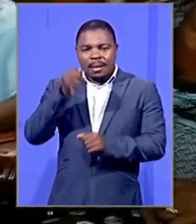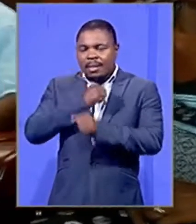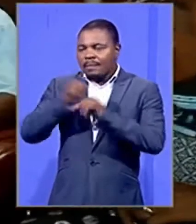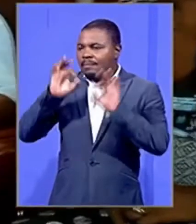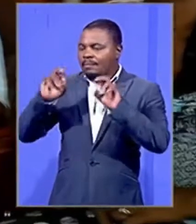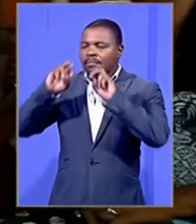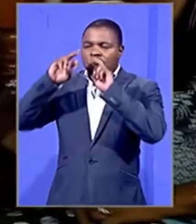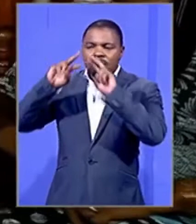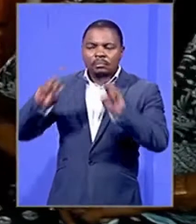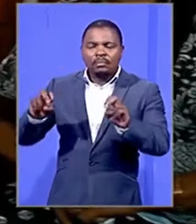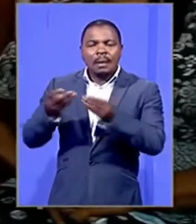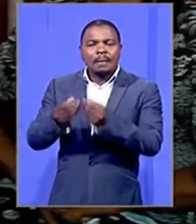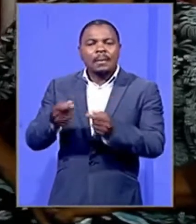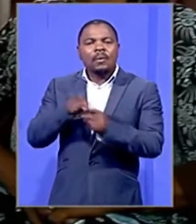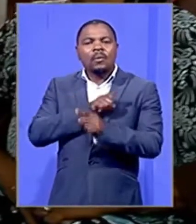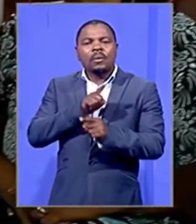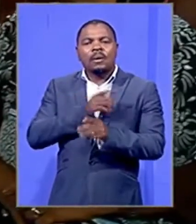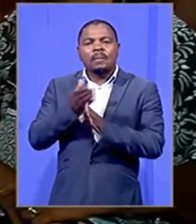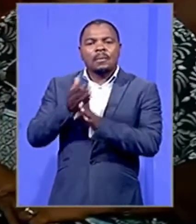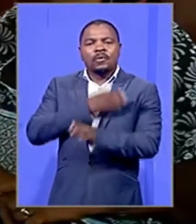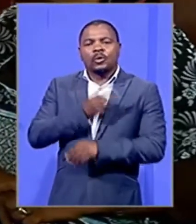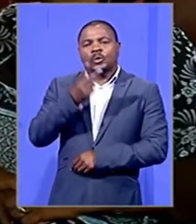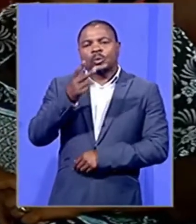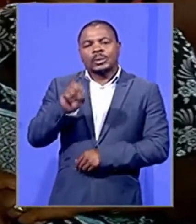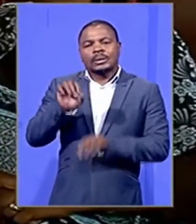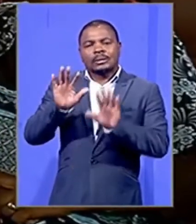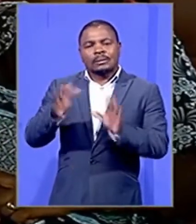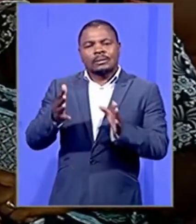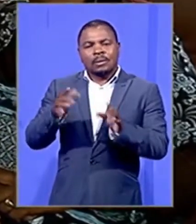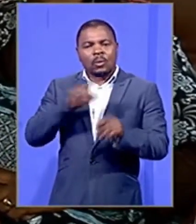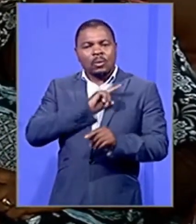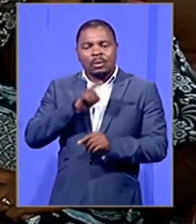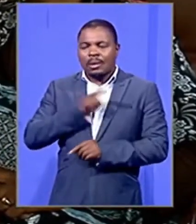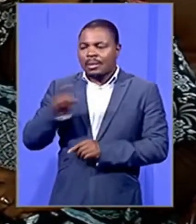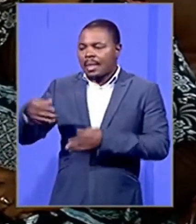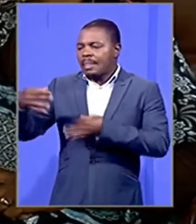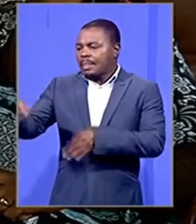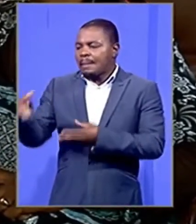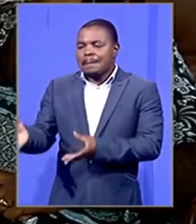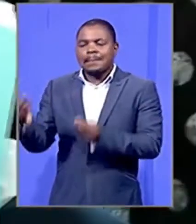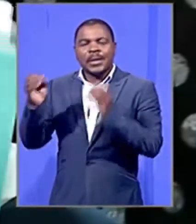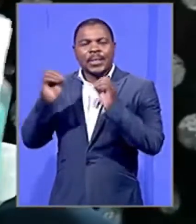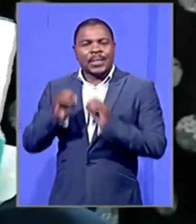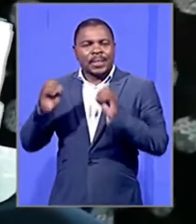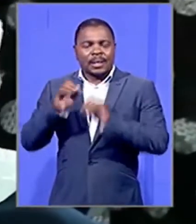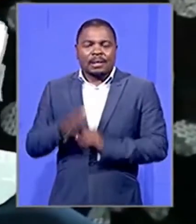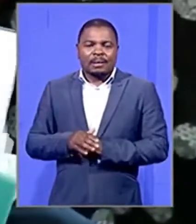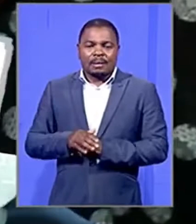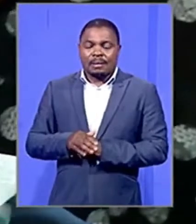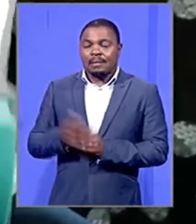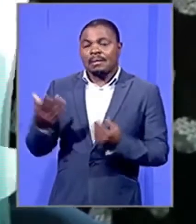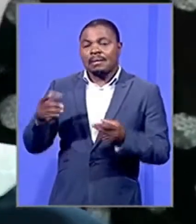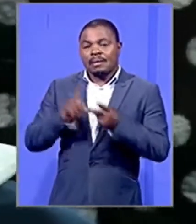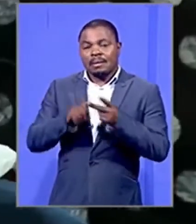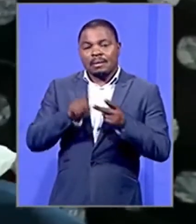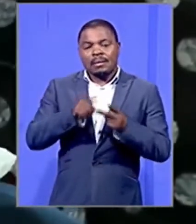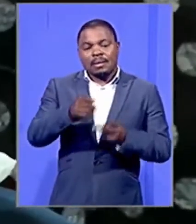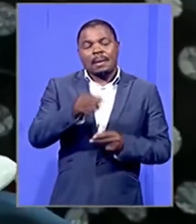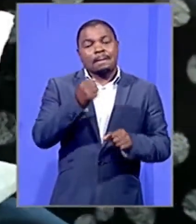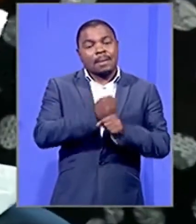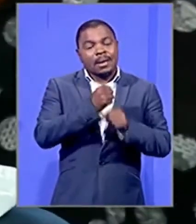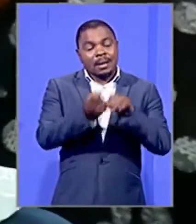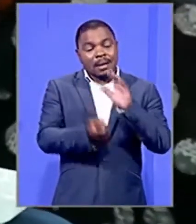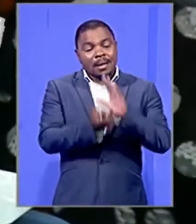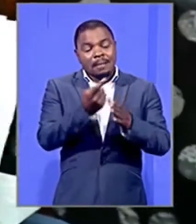ao a timeletšego a pele ga ngwaga wa 2010 ka ge ba re ga ba humane ditokomane. Mokgatlo o papilego mokgoši wa Make It